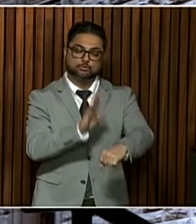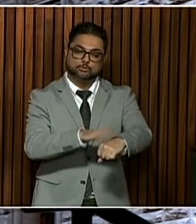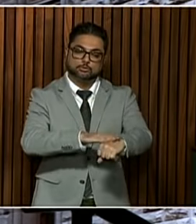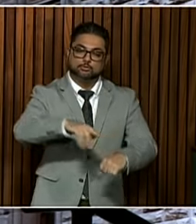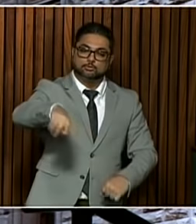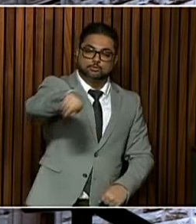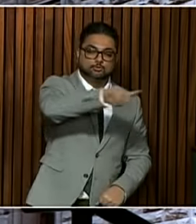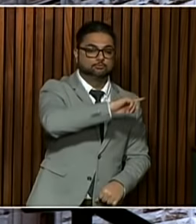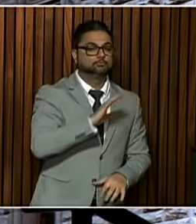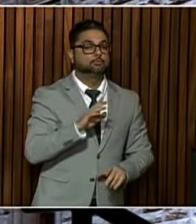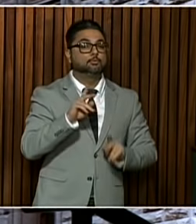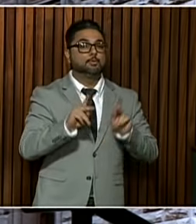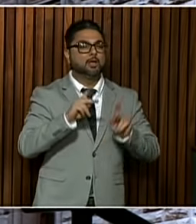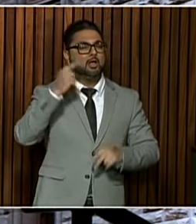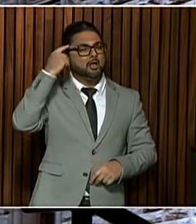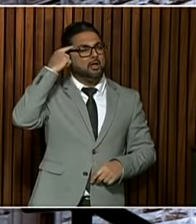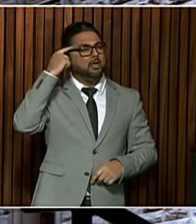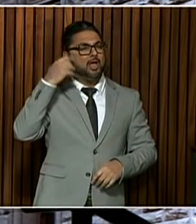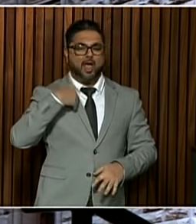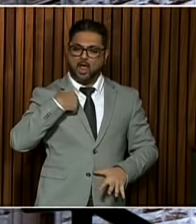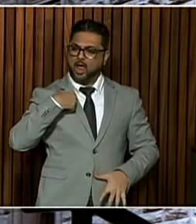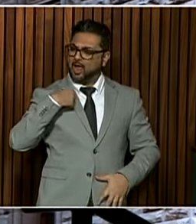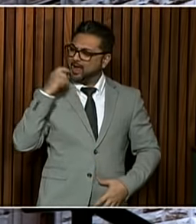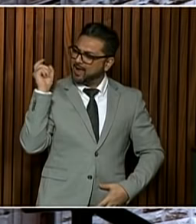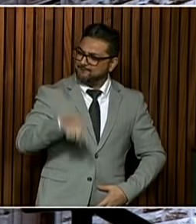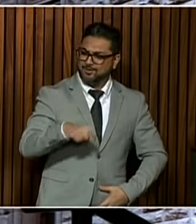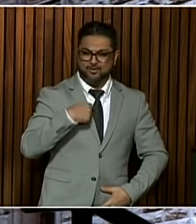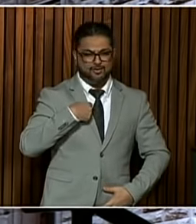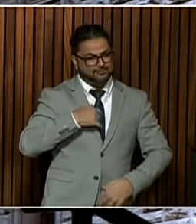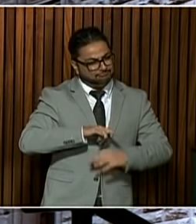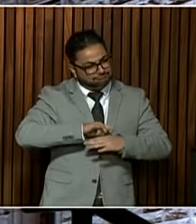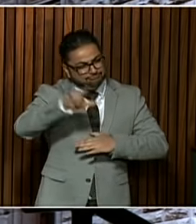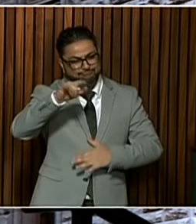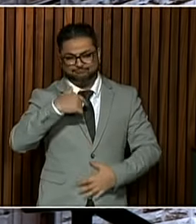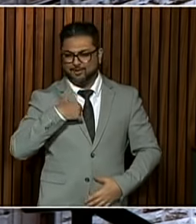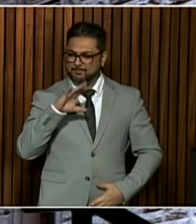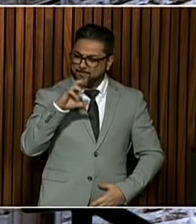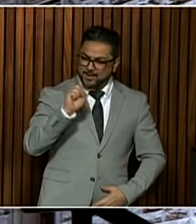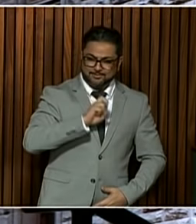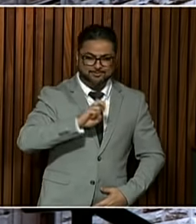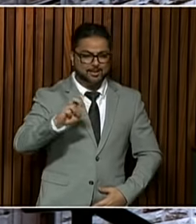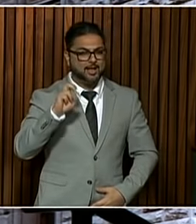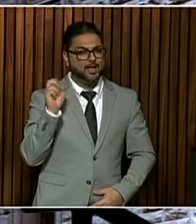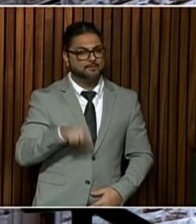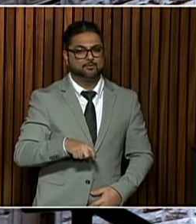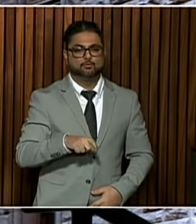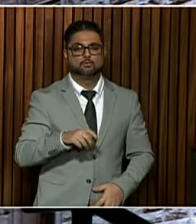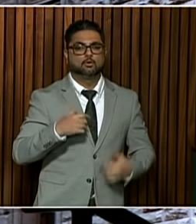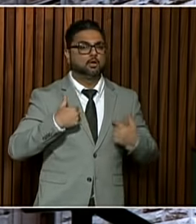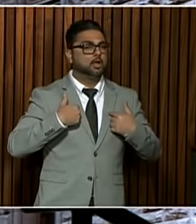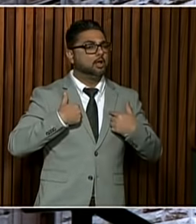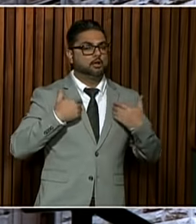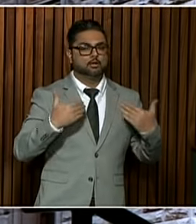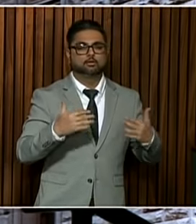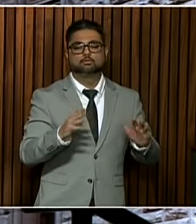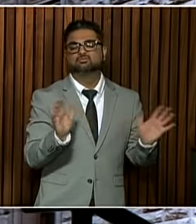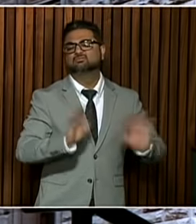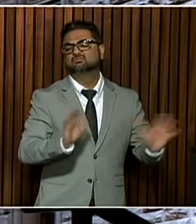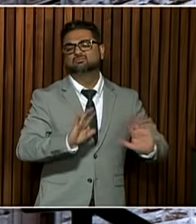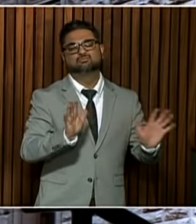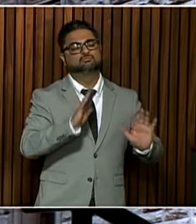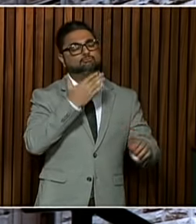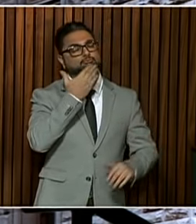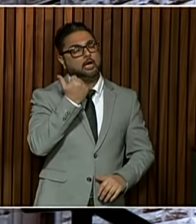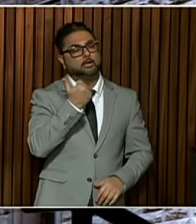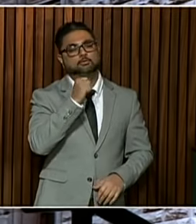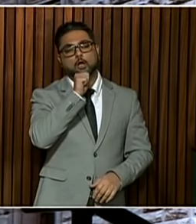that and by succumbing to that kind of pressure, you can put a lot of people at exposure, at risk, and cause quite a bit of